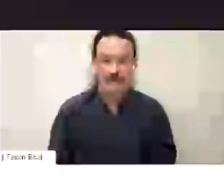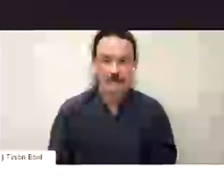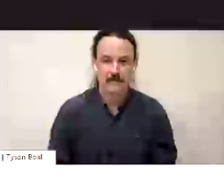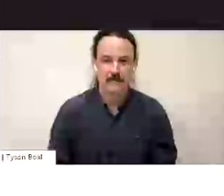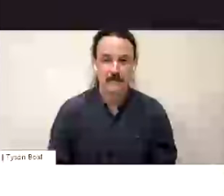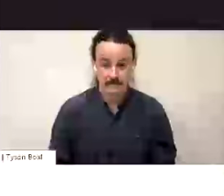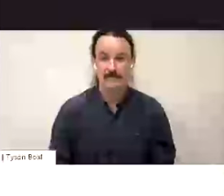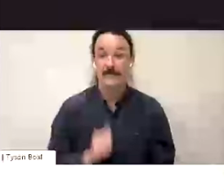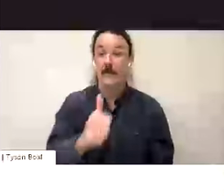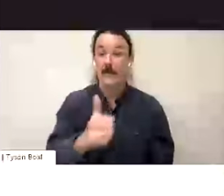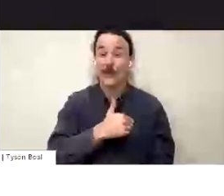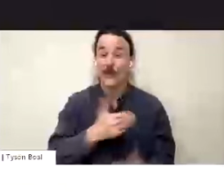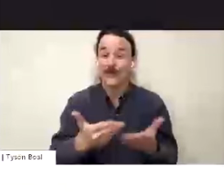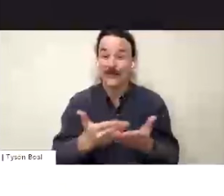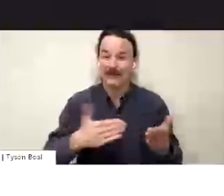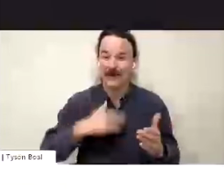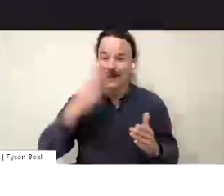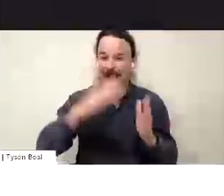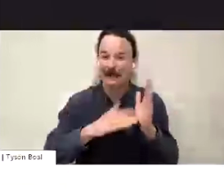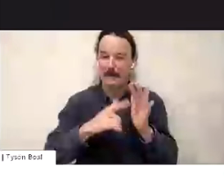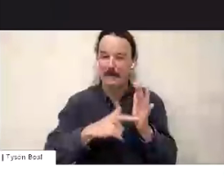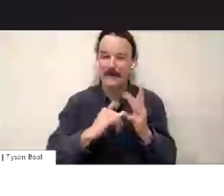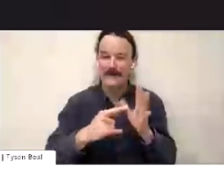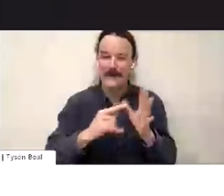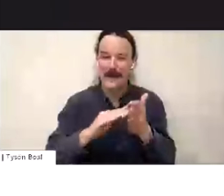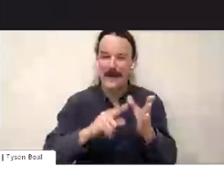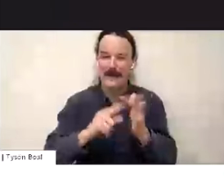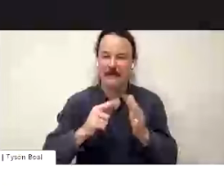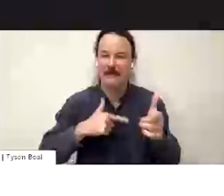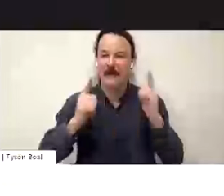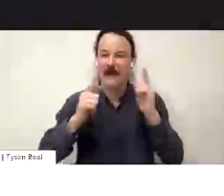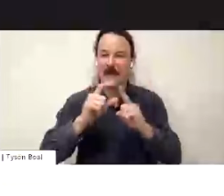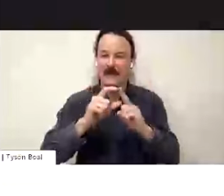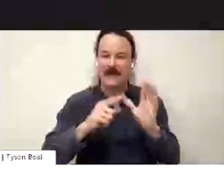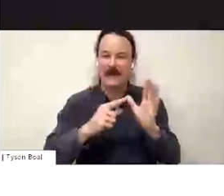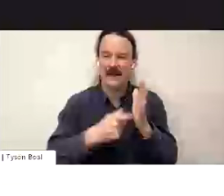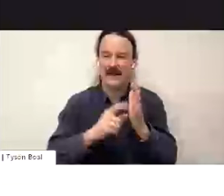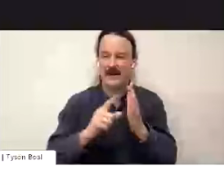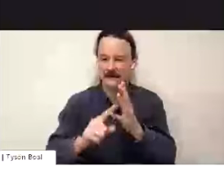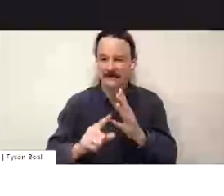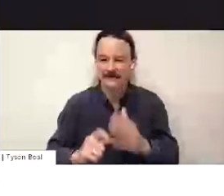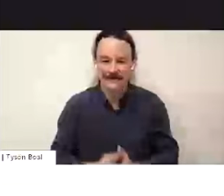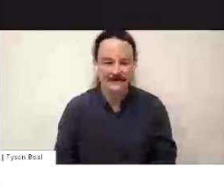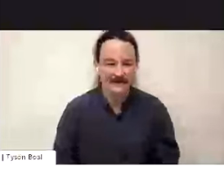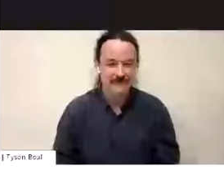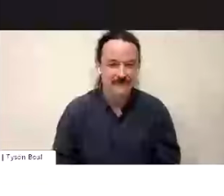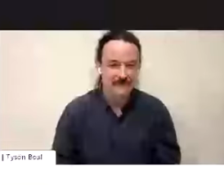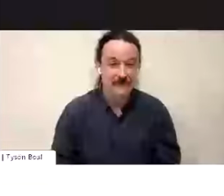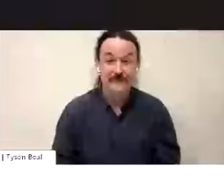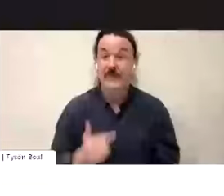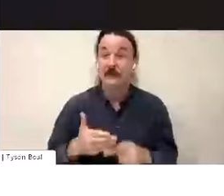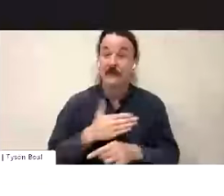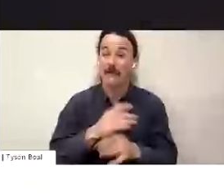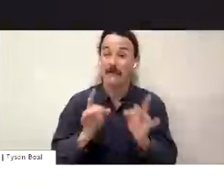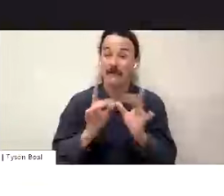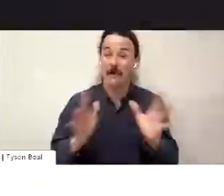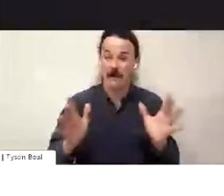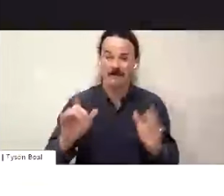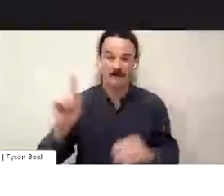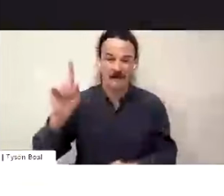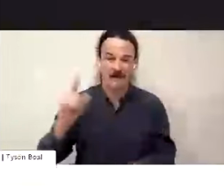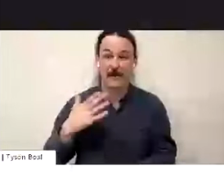Good morning, everyone. My name is Melissa Hale, and I'm the manager of the Disability Advocacy Resource Unit. Before we kick off today's session,